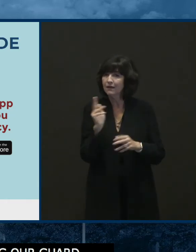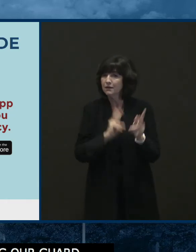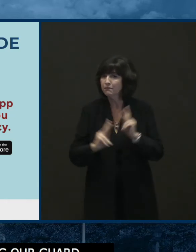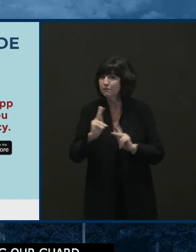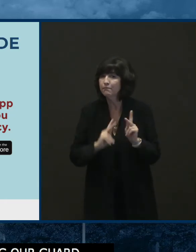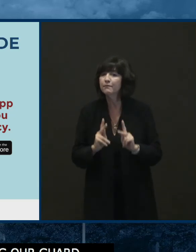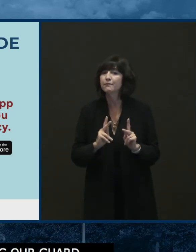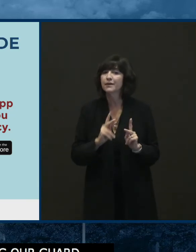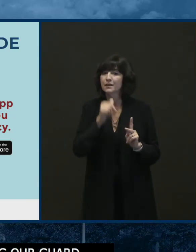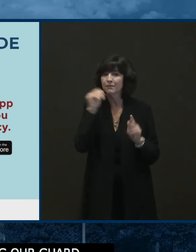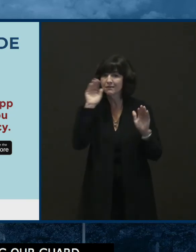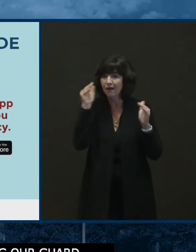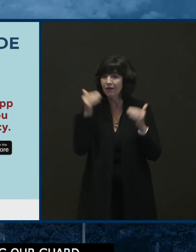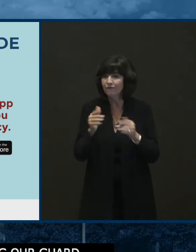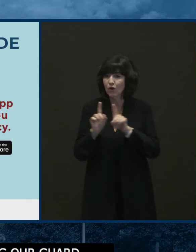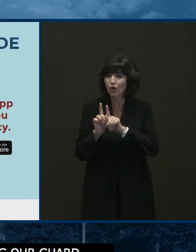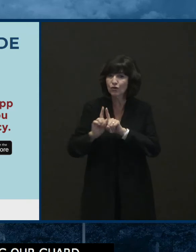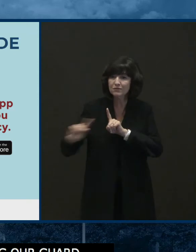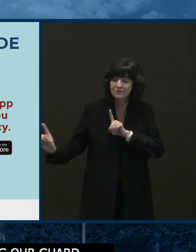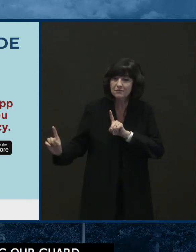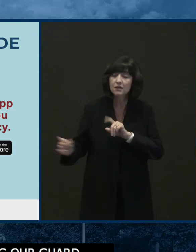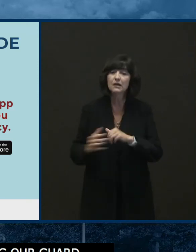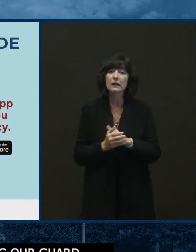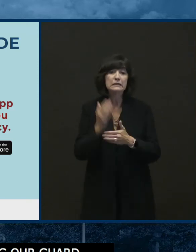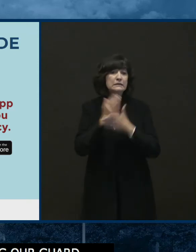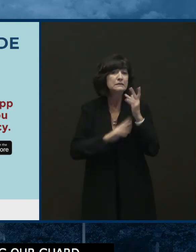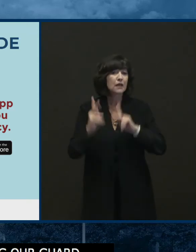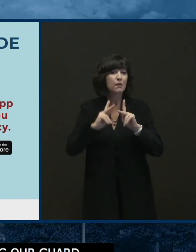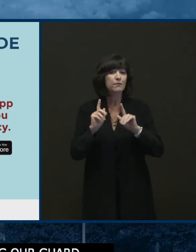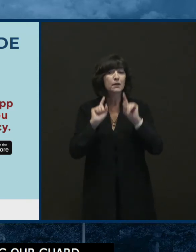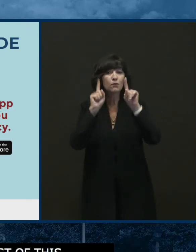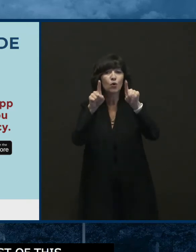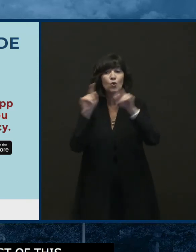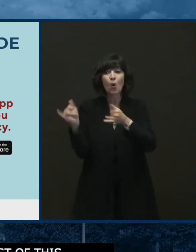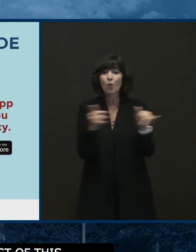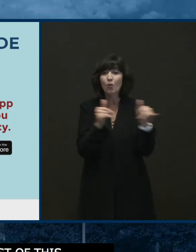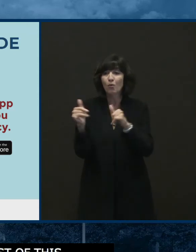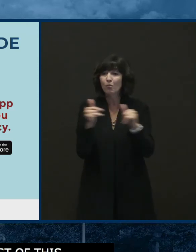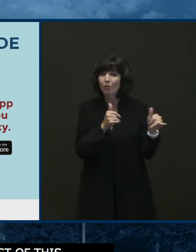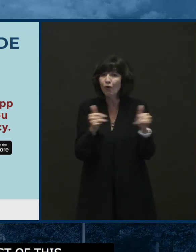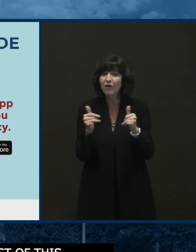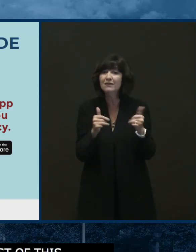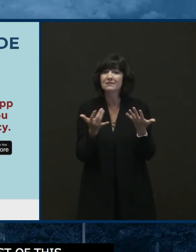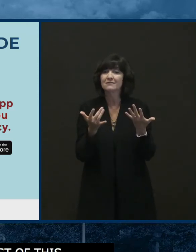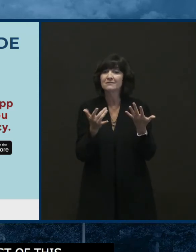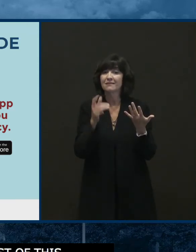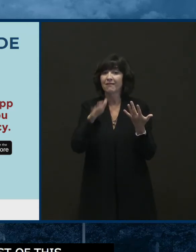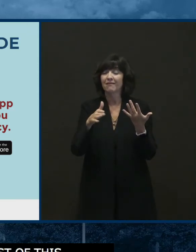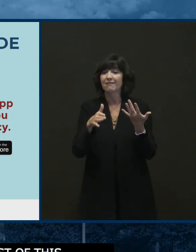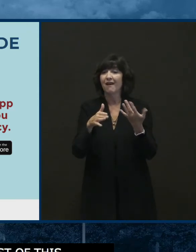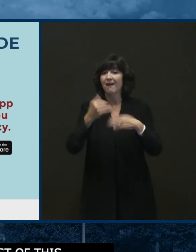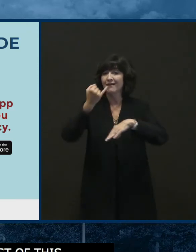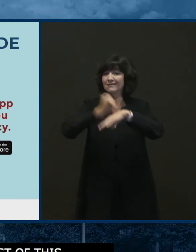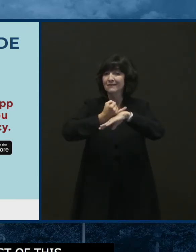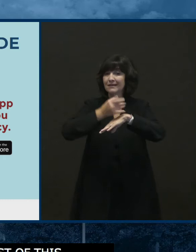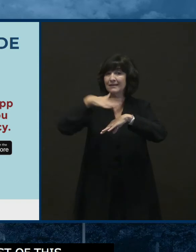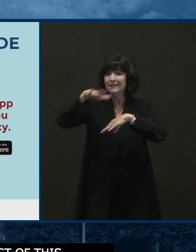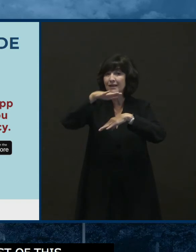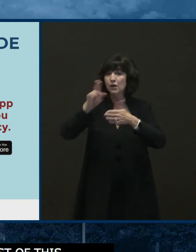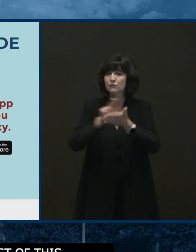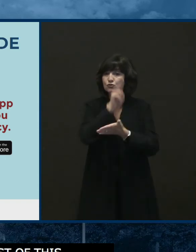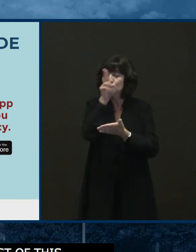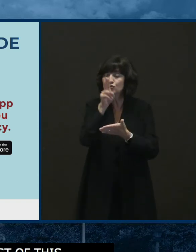unstructured house parties, off-campus parties for the college students. Things aren't structured like a